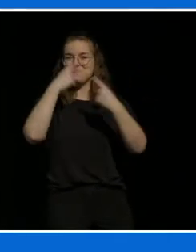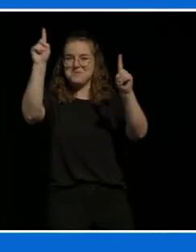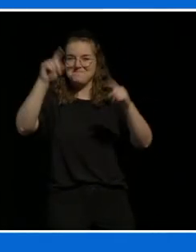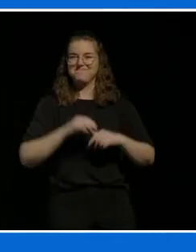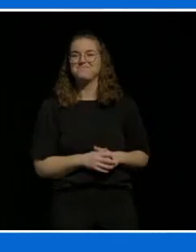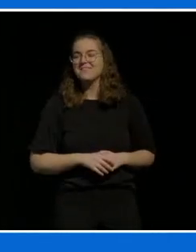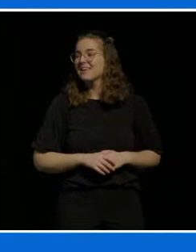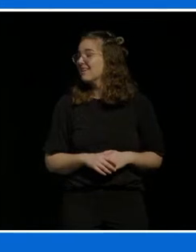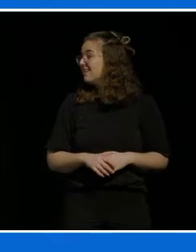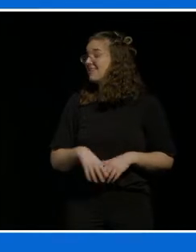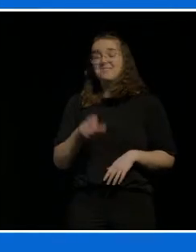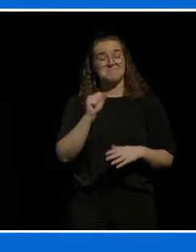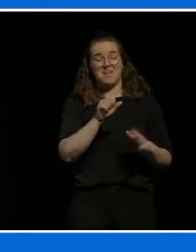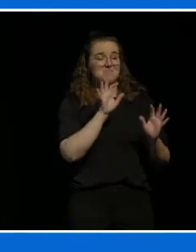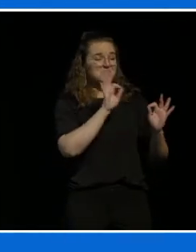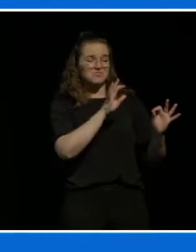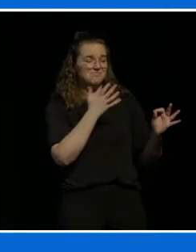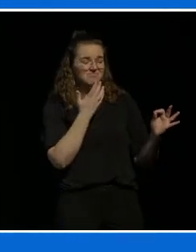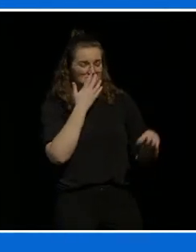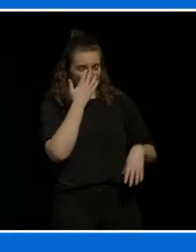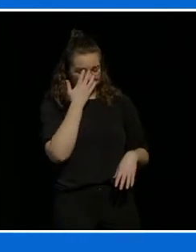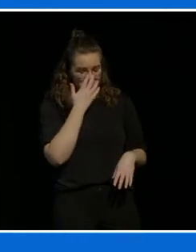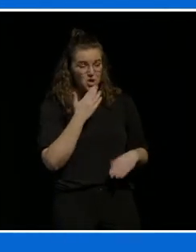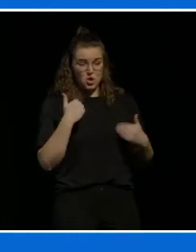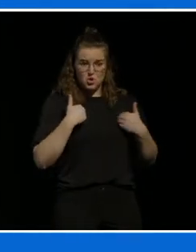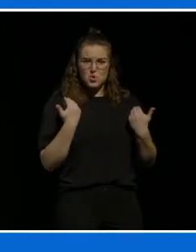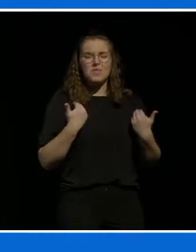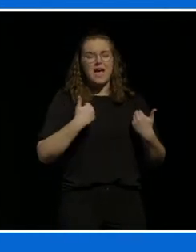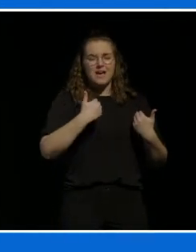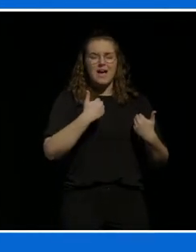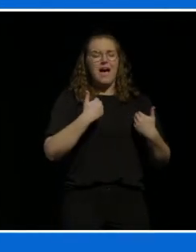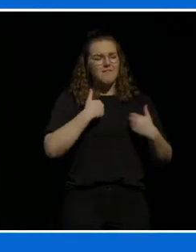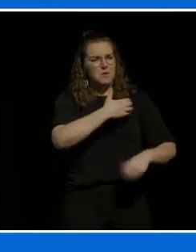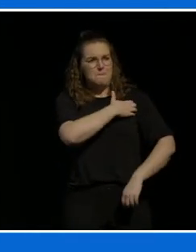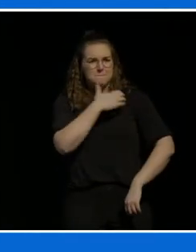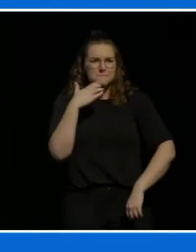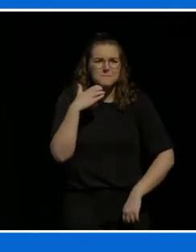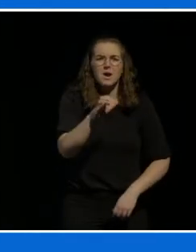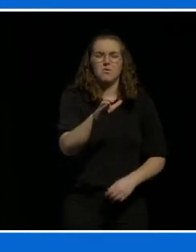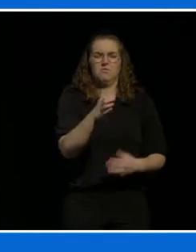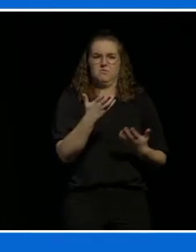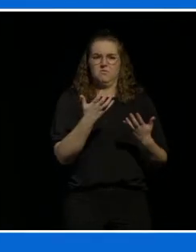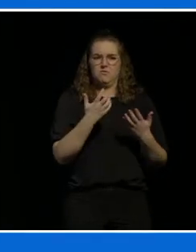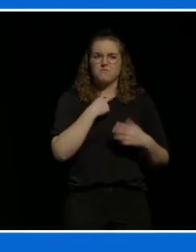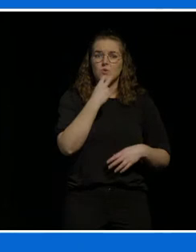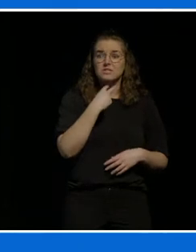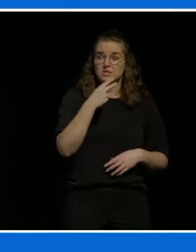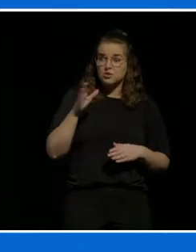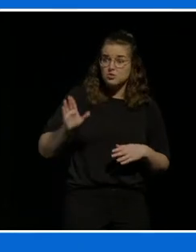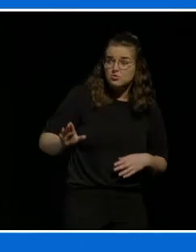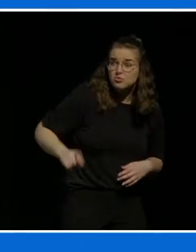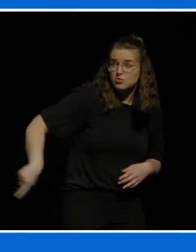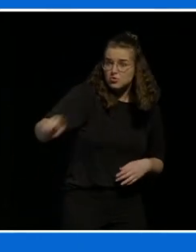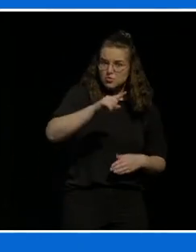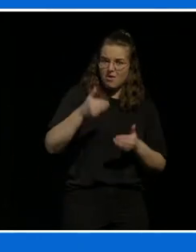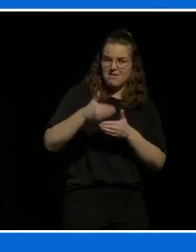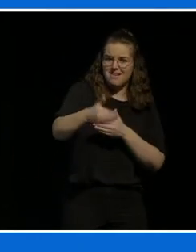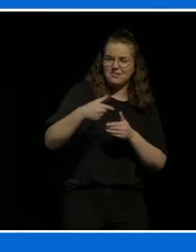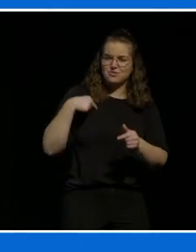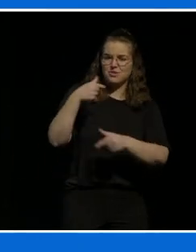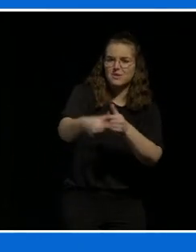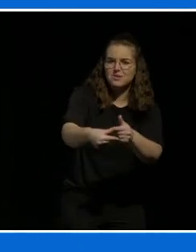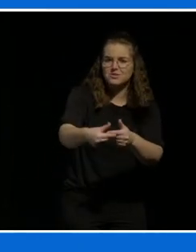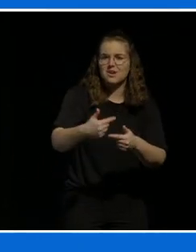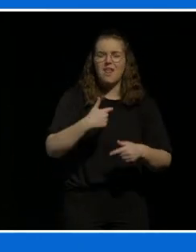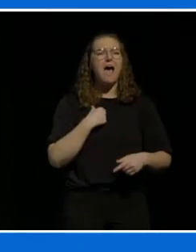Yeah, I couldn't say better than that. I think understanding that youth have the most powerful voices is important. You're gonna be the next generation, and I keep asking myself, how long can